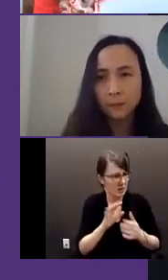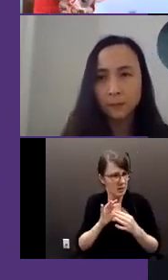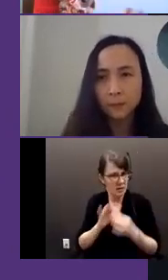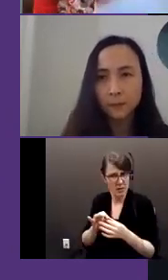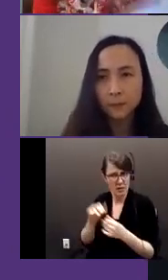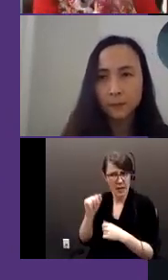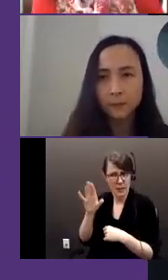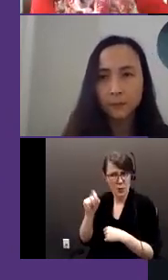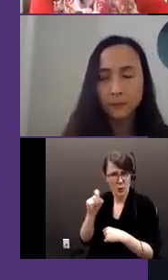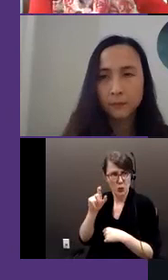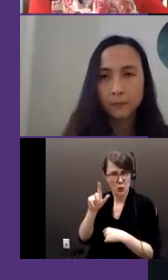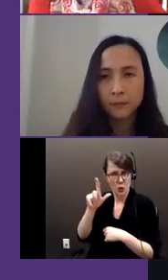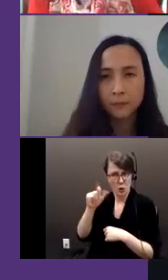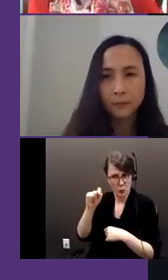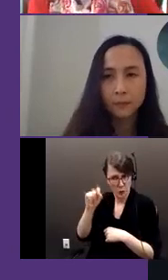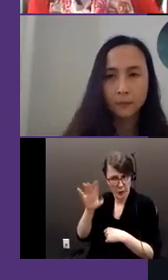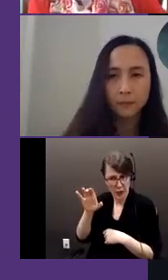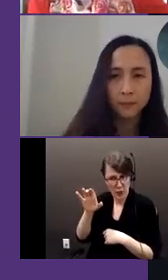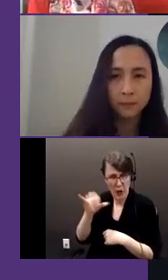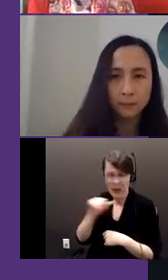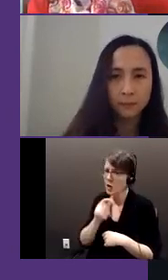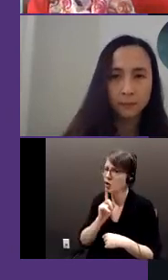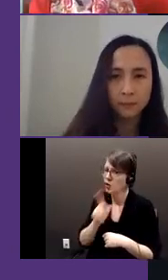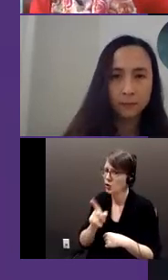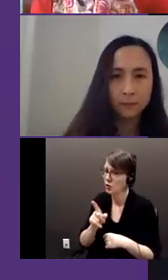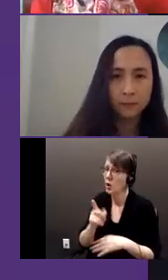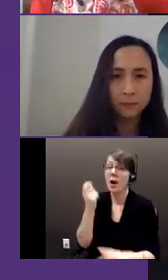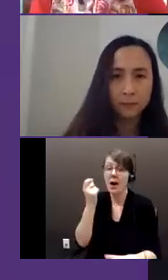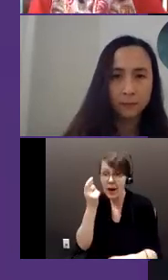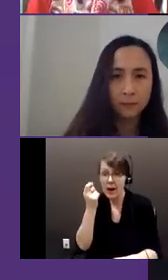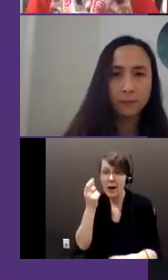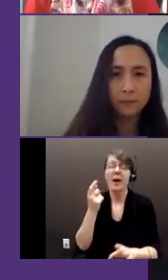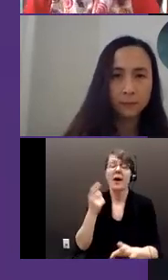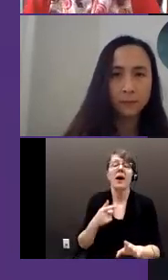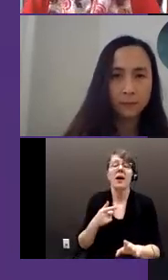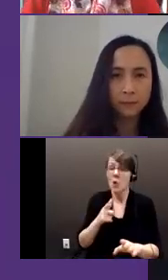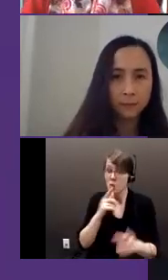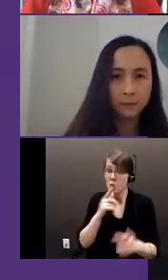attendees today is that along with our recording and the slide deck today is